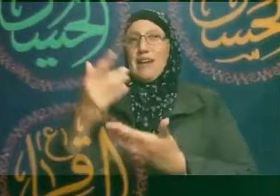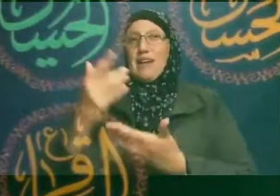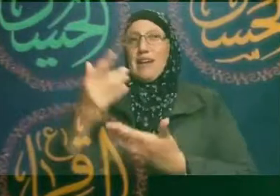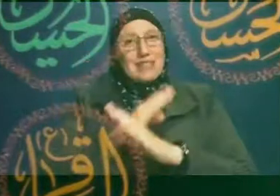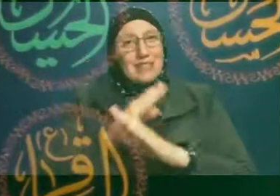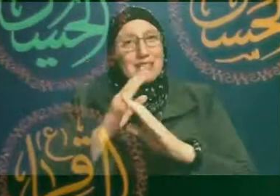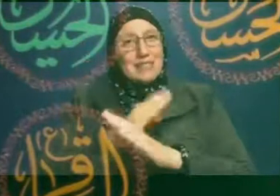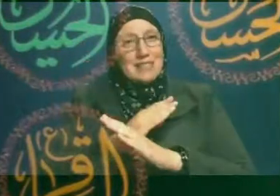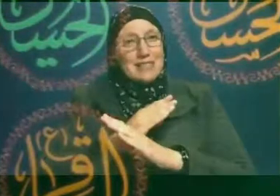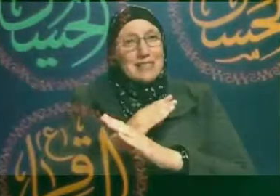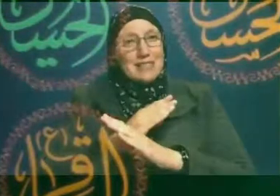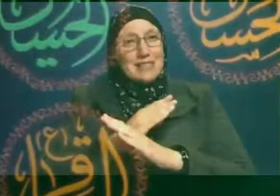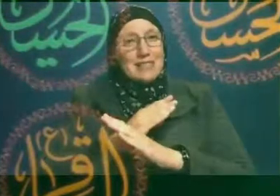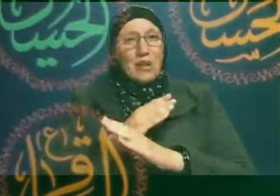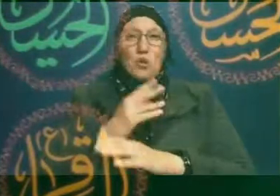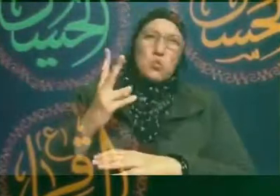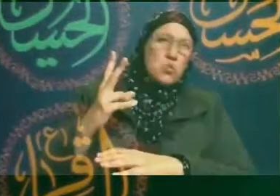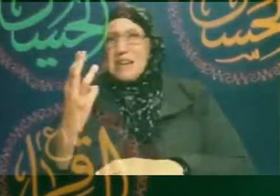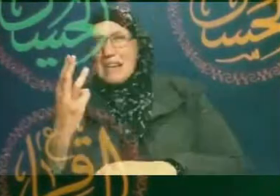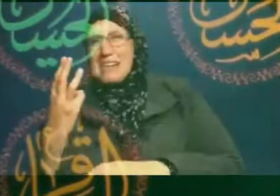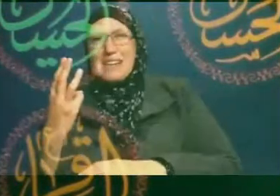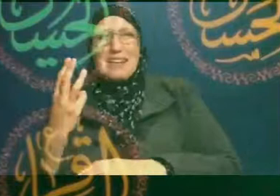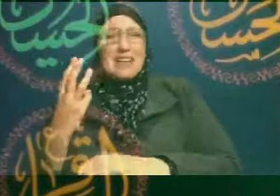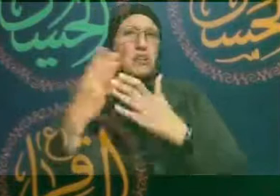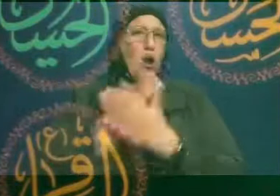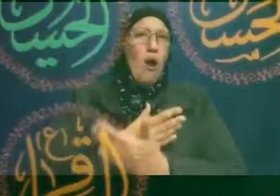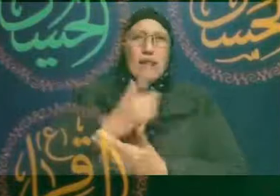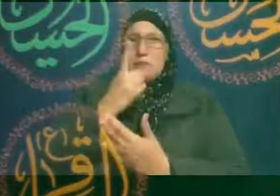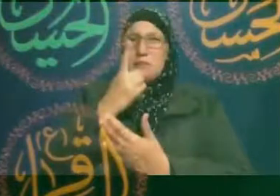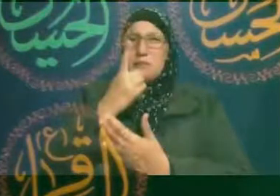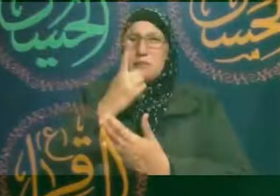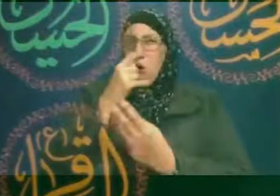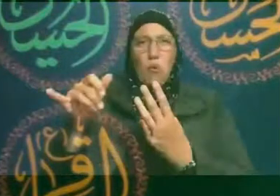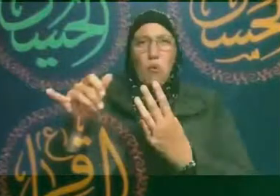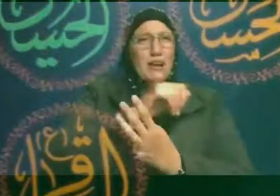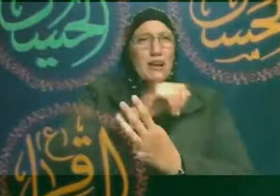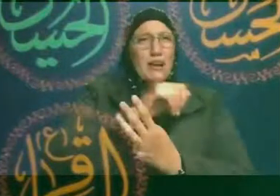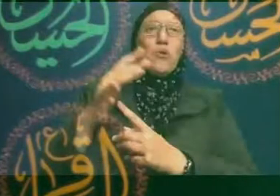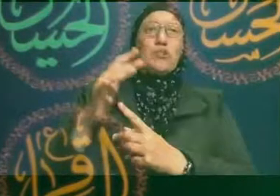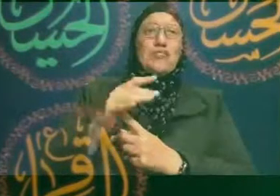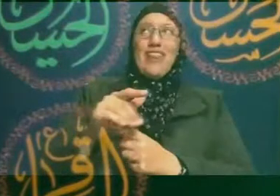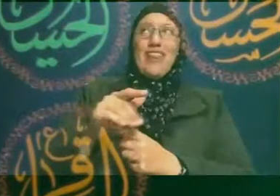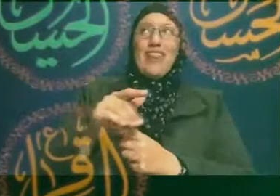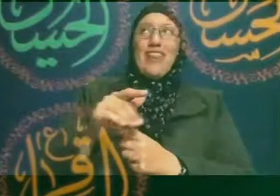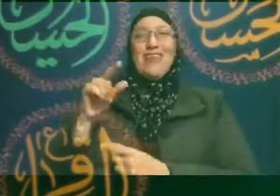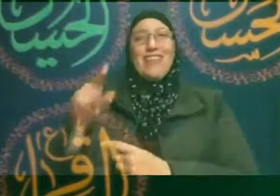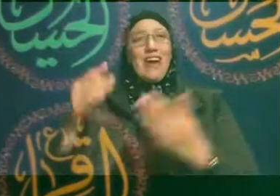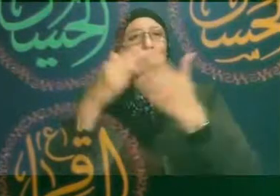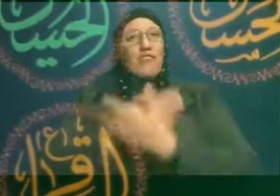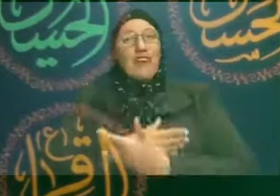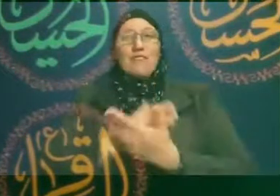three nights, or even perhaps more than that. And that night He introduces it to us as a blessed